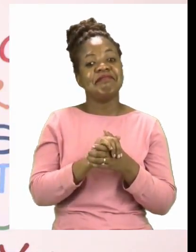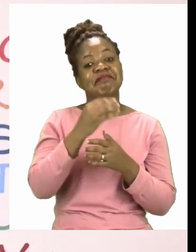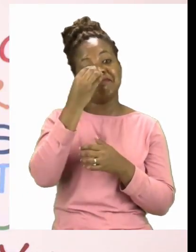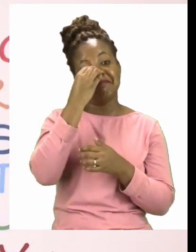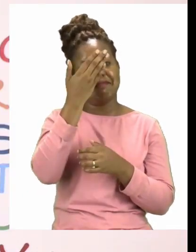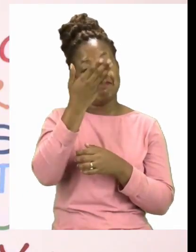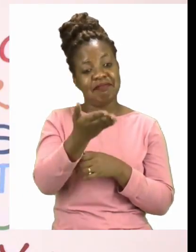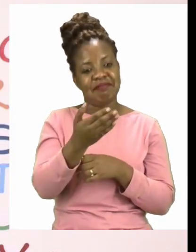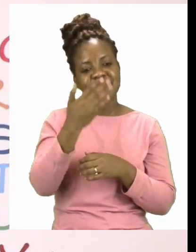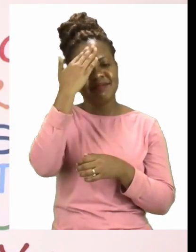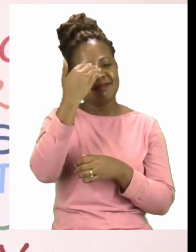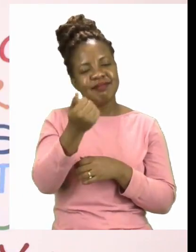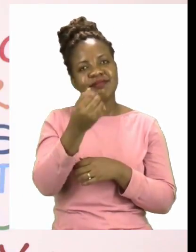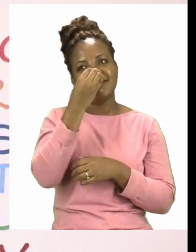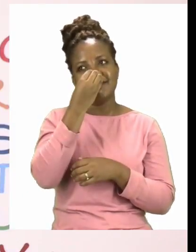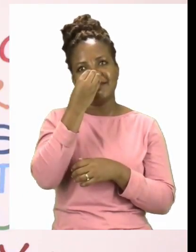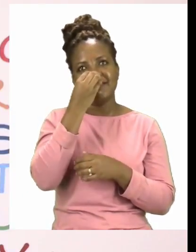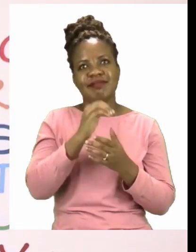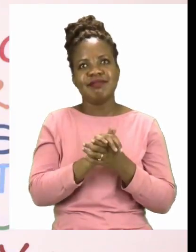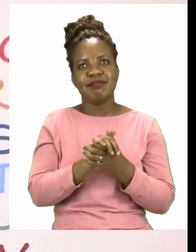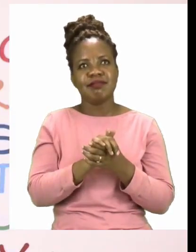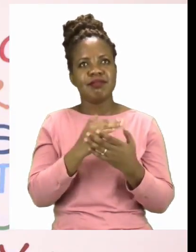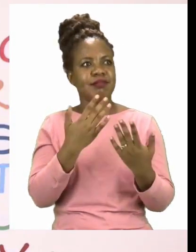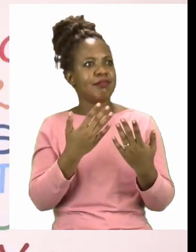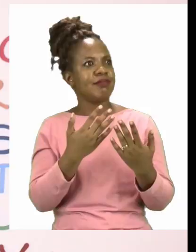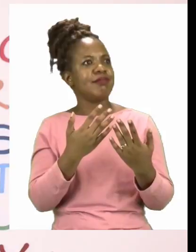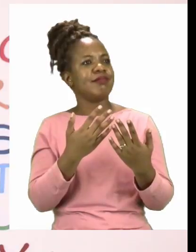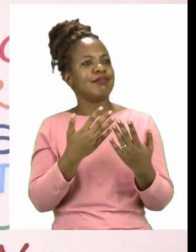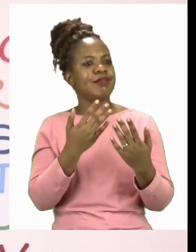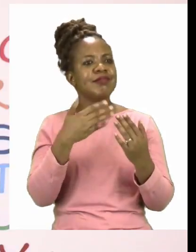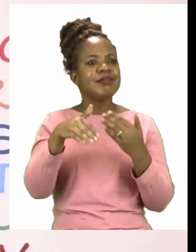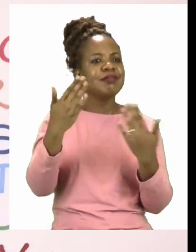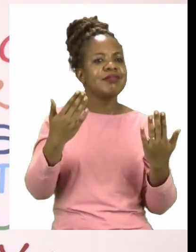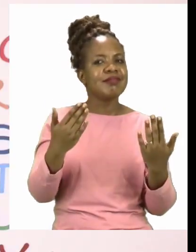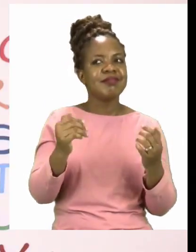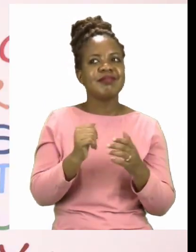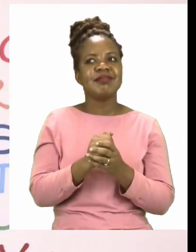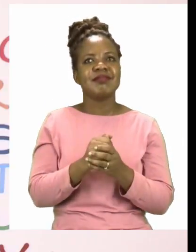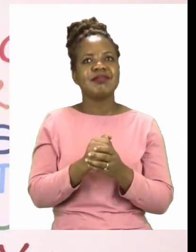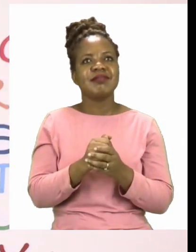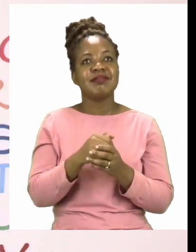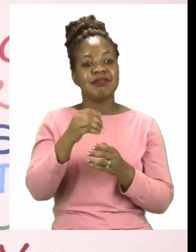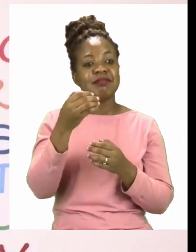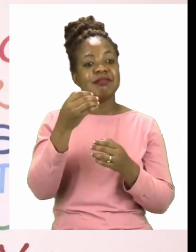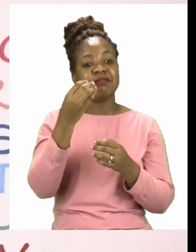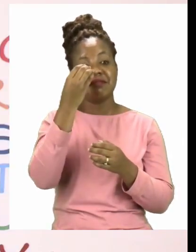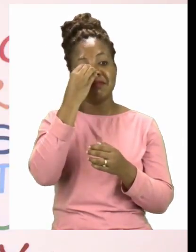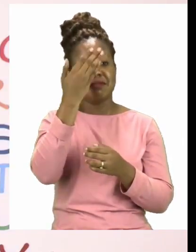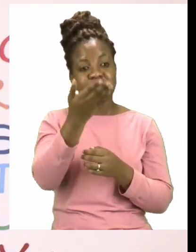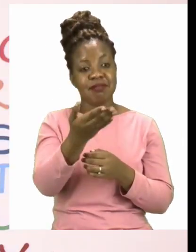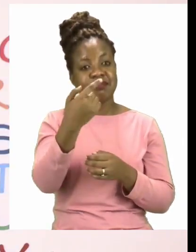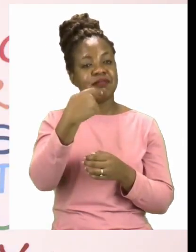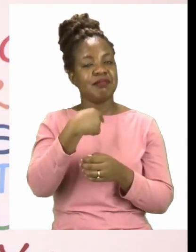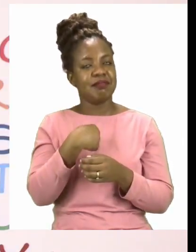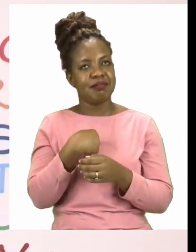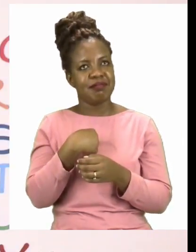is. Hello, Sashi. Oh, where are you going? So, from Sashi and I, we